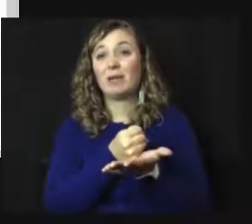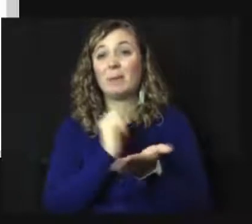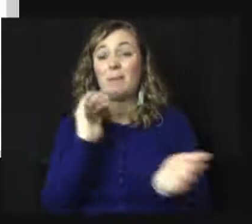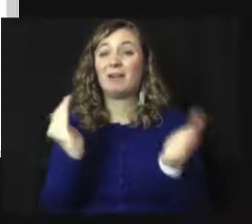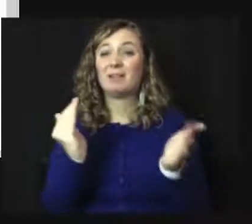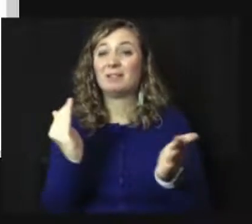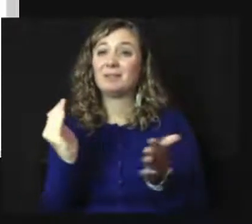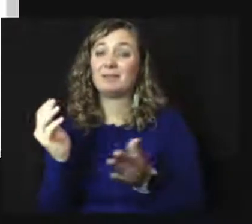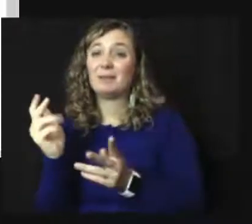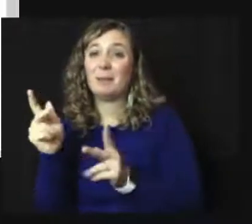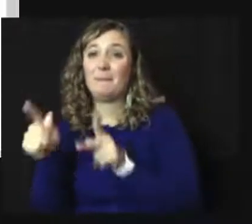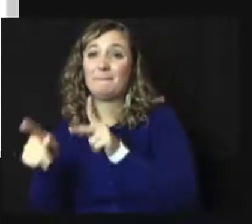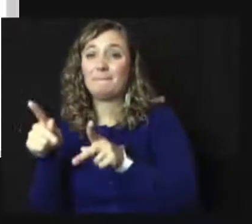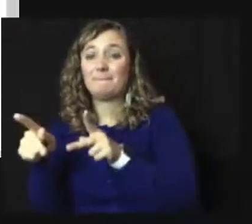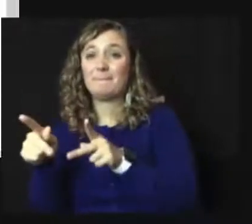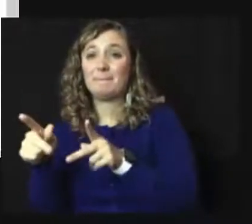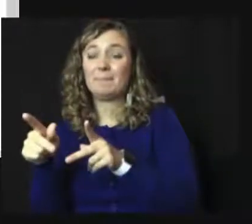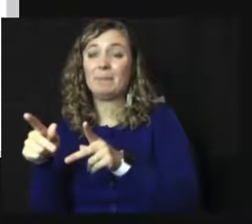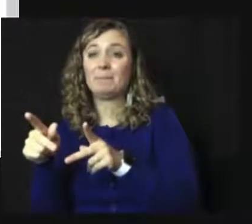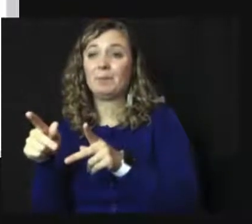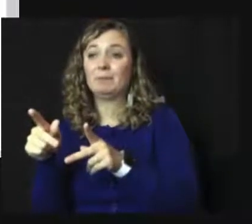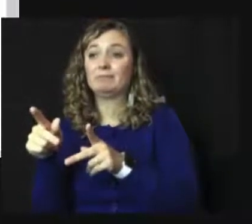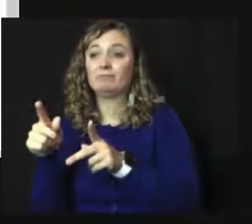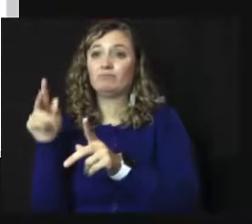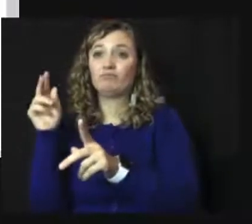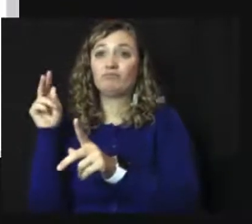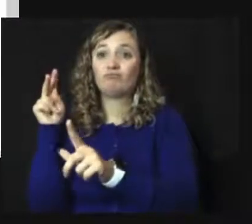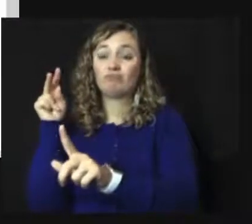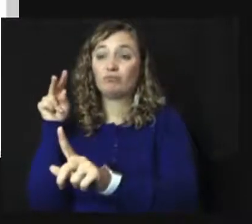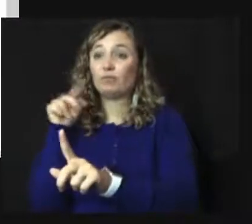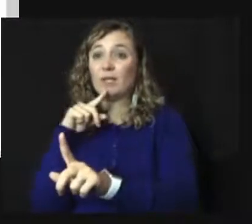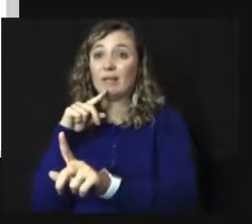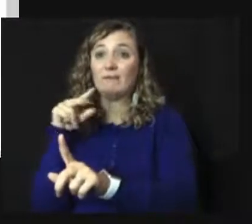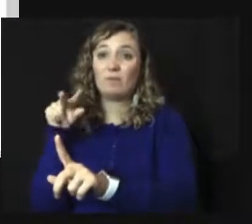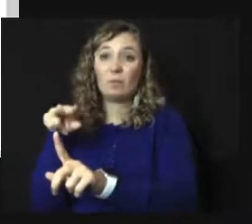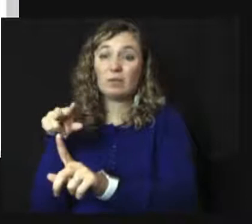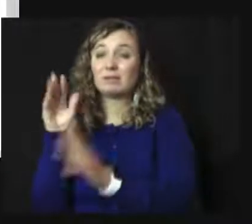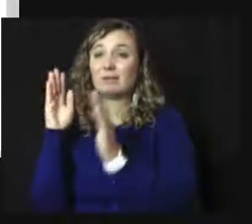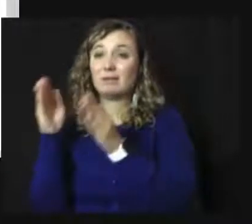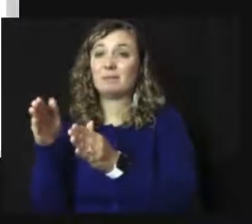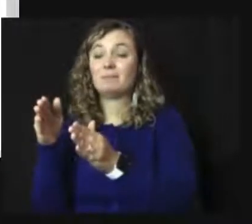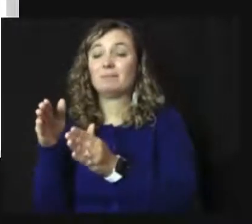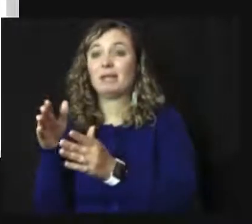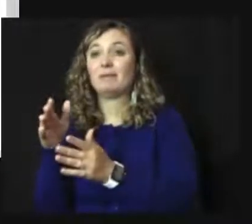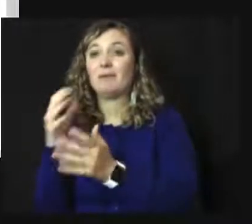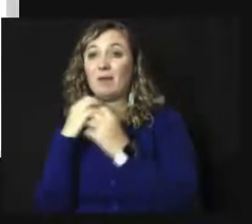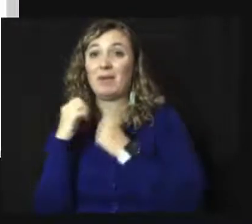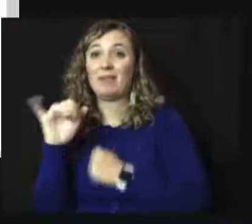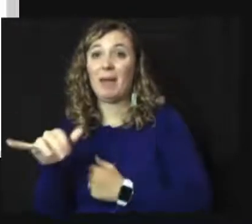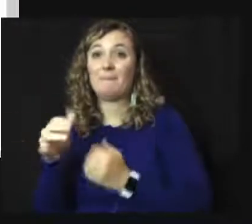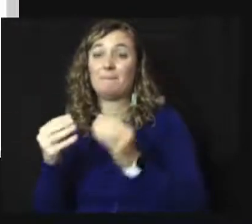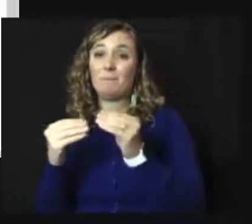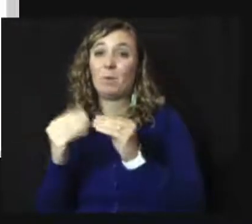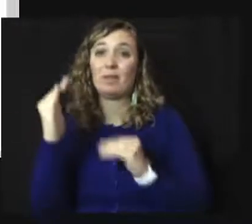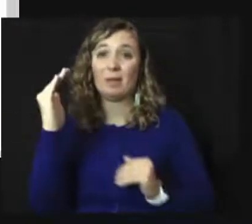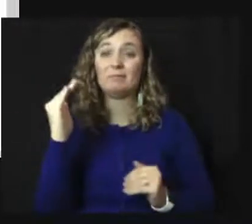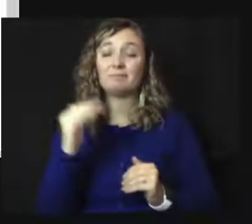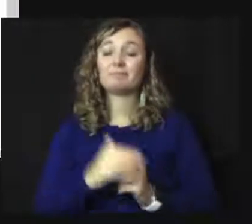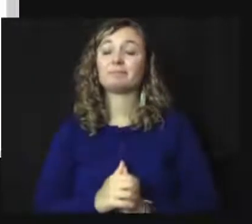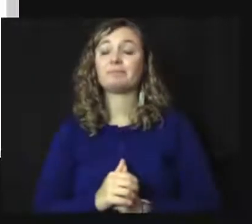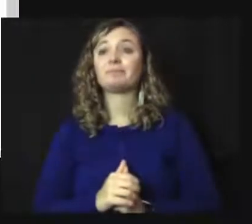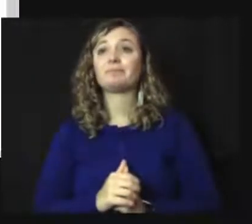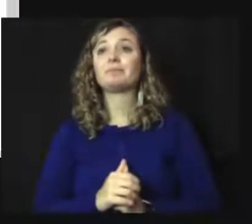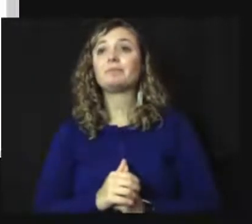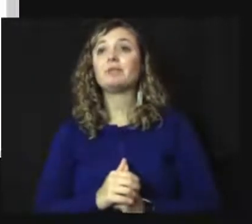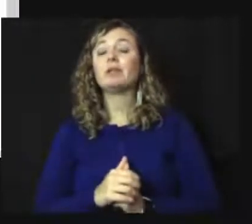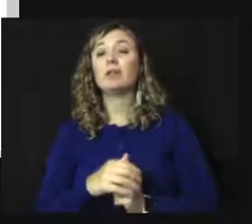people might say that's an issue. And the short answer is it's really not. Like, there are people out there, the majority audiences, who